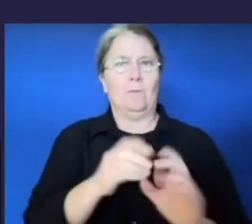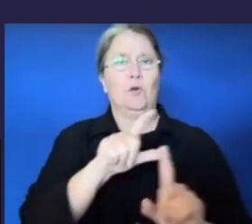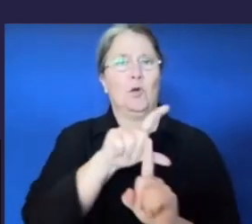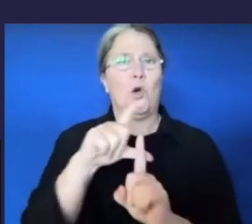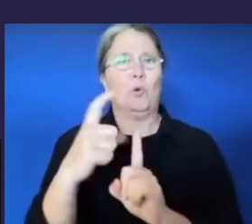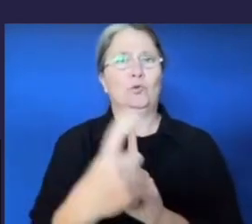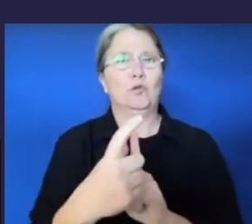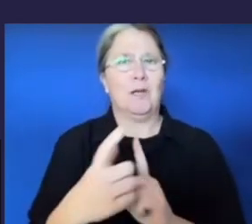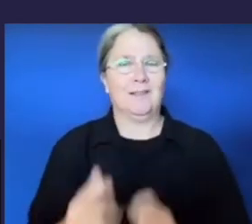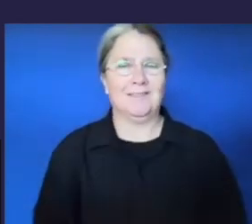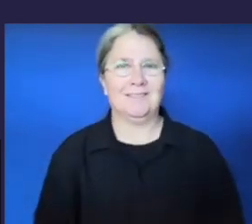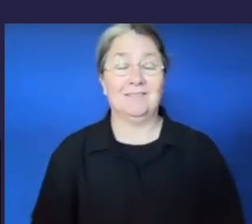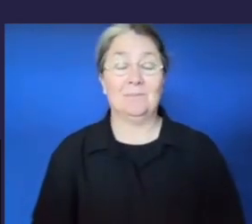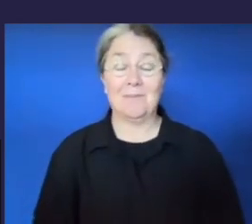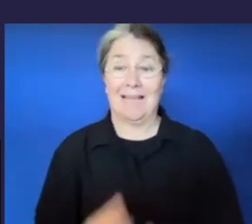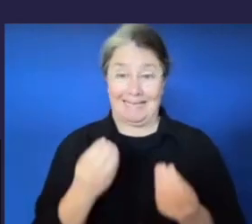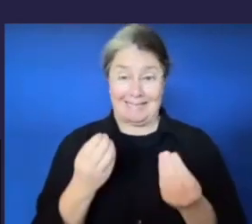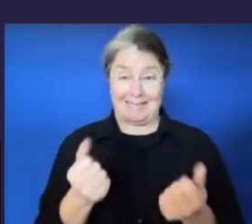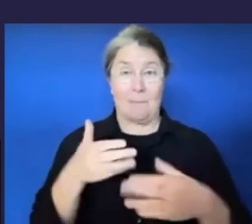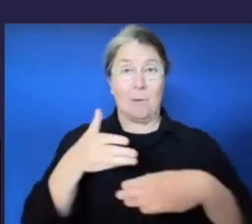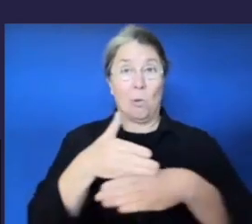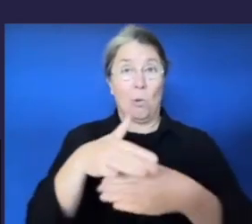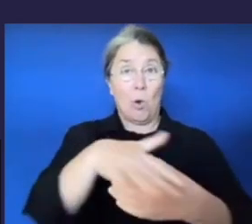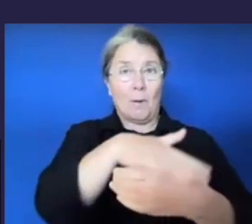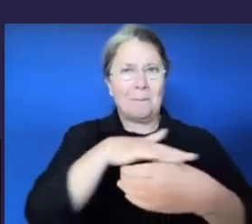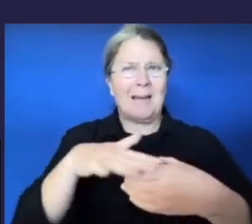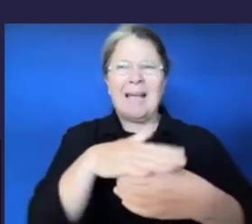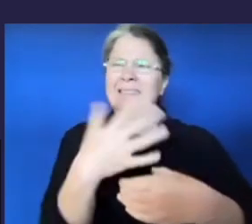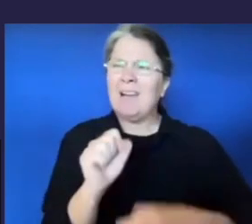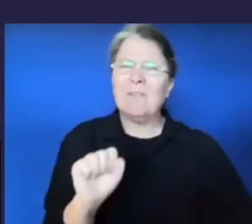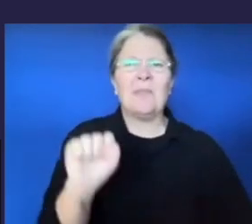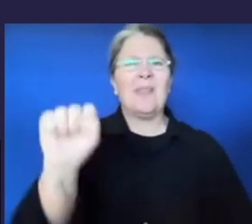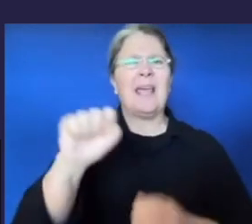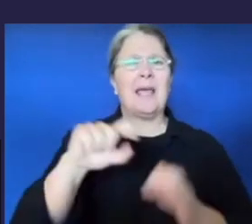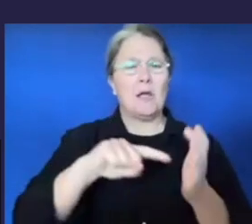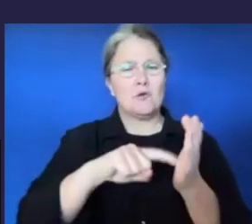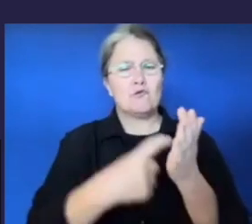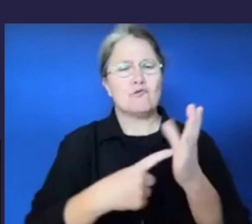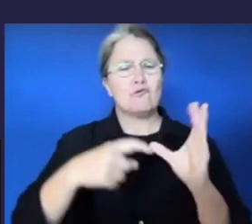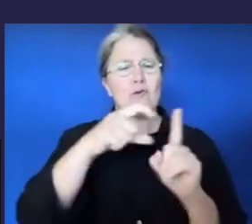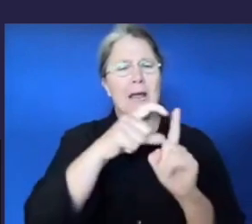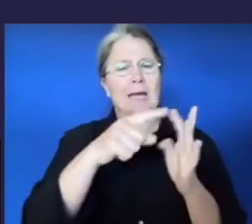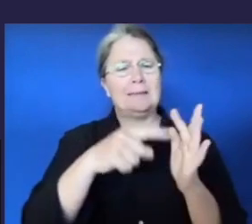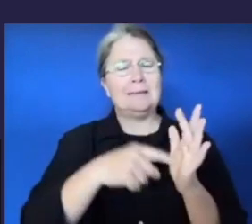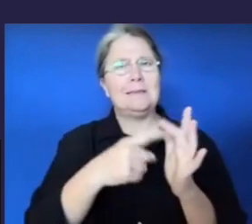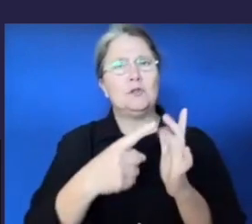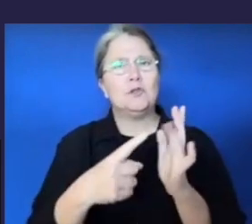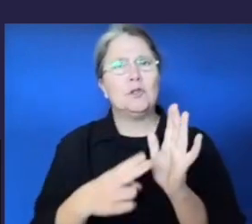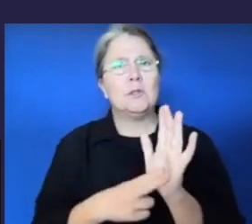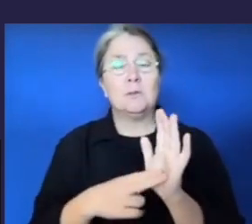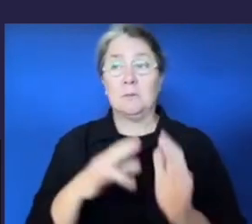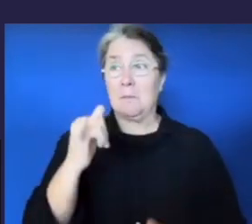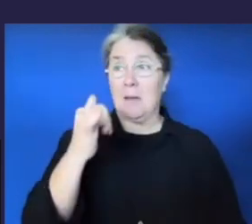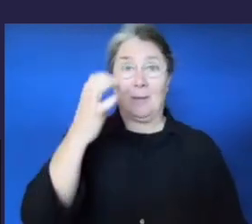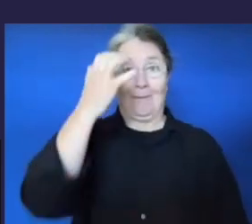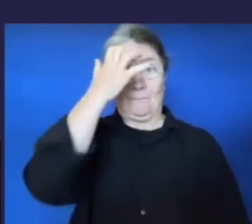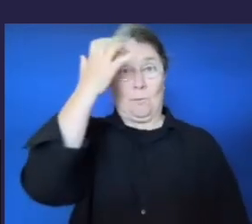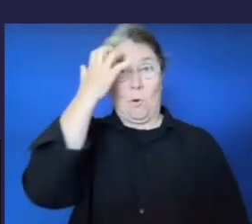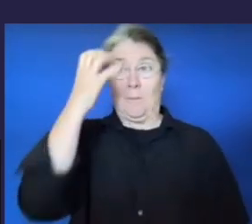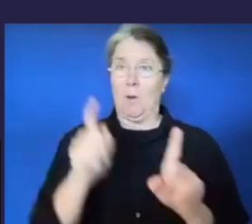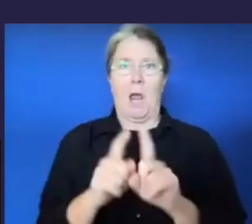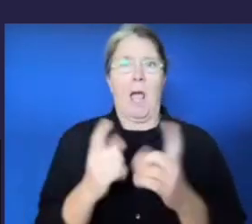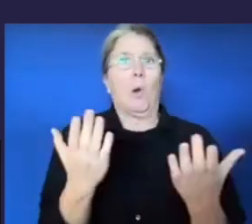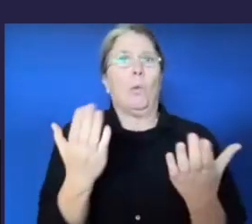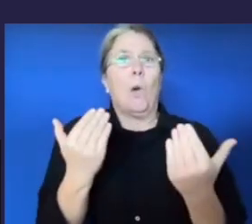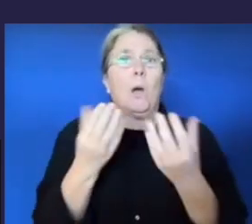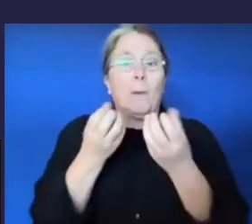Initiations. Some workplaces like to have a tradition regarding new employees. It might be formal, such as a welcome gathering at the end of